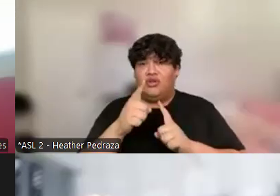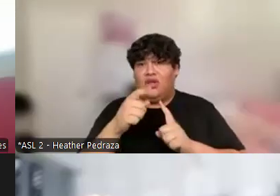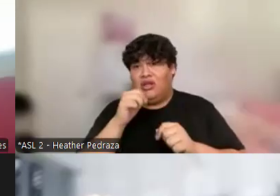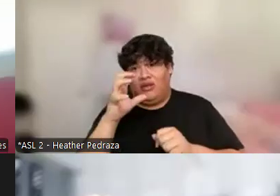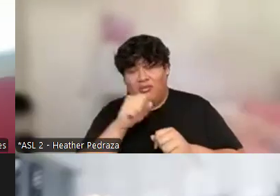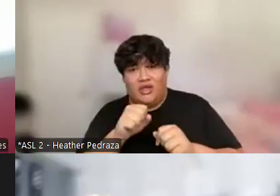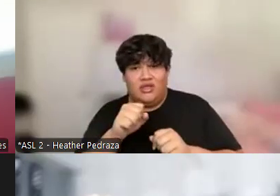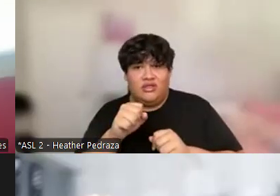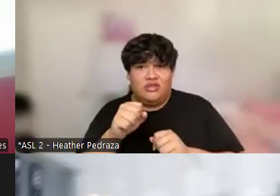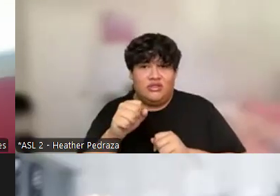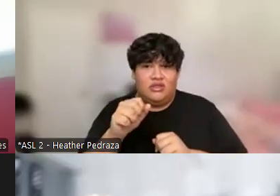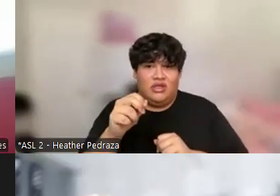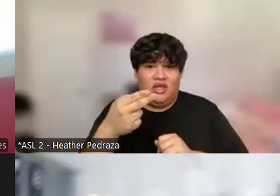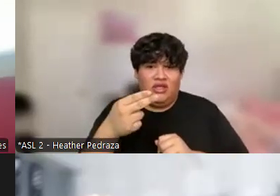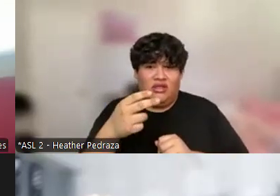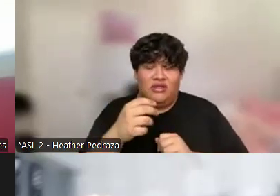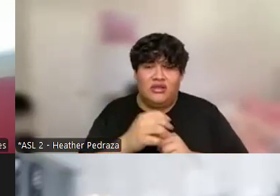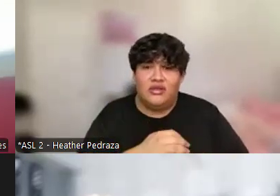any